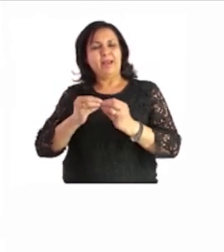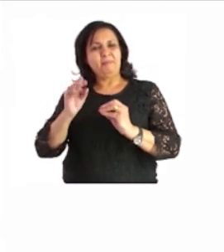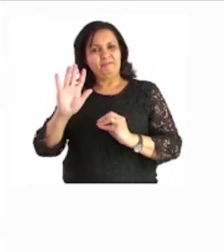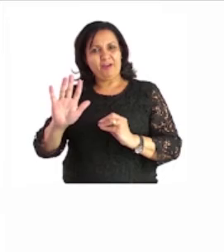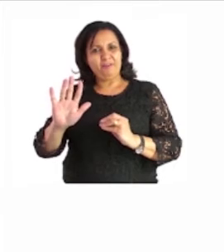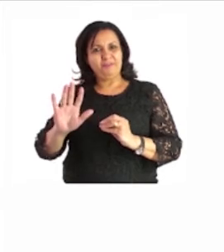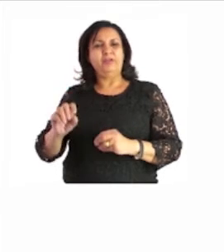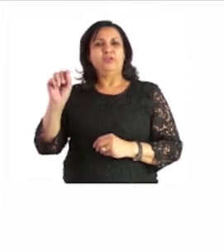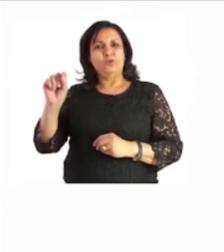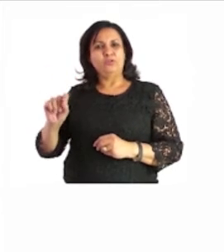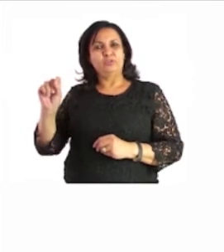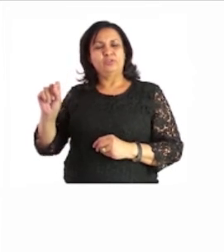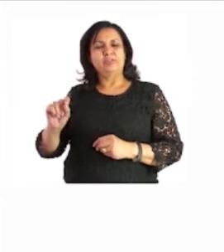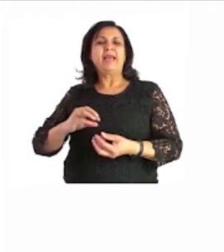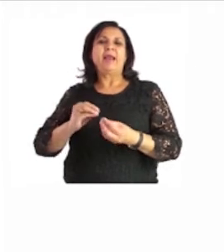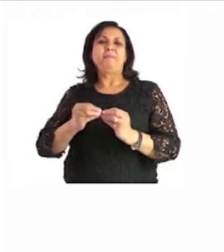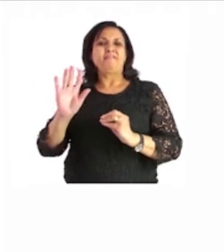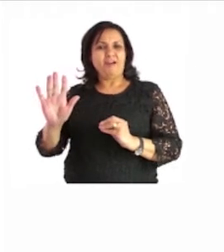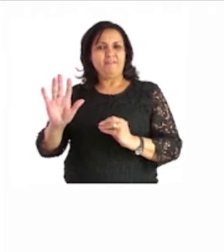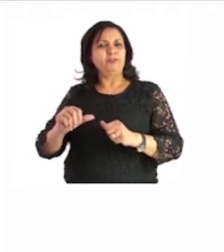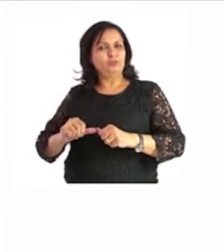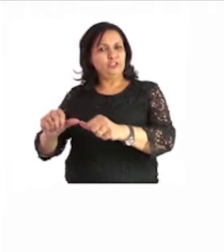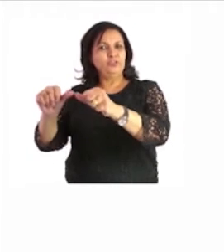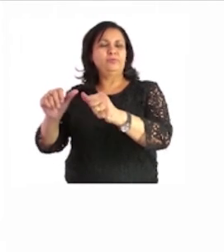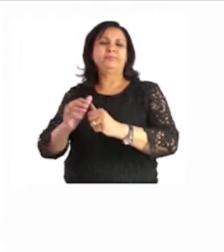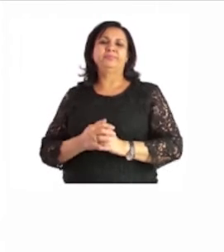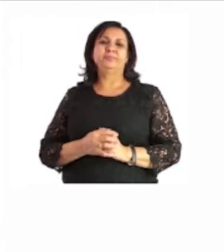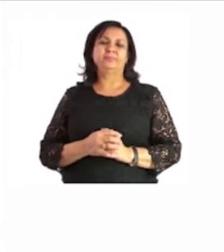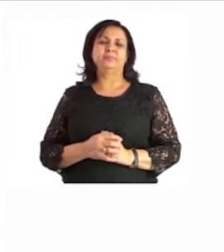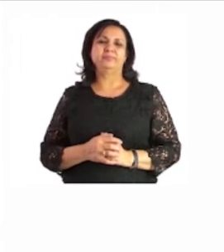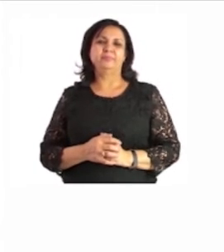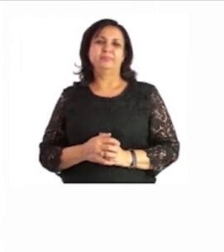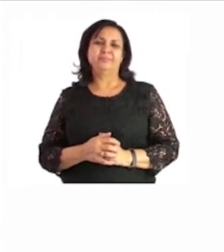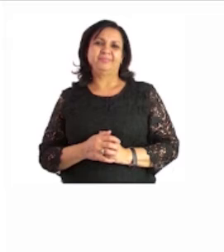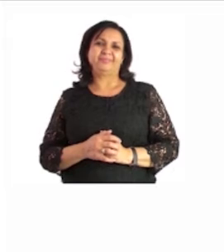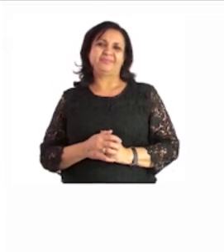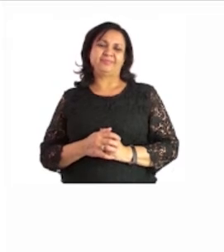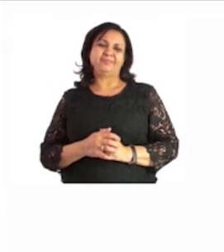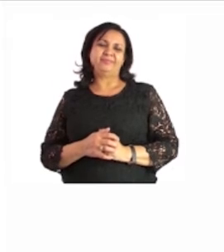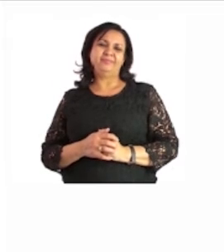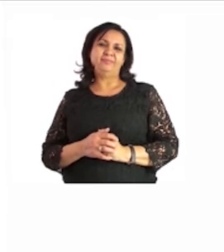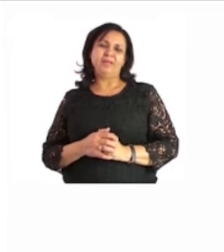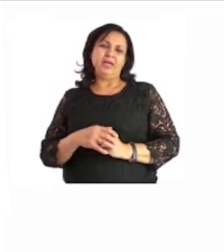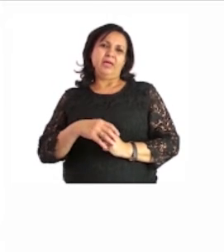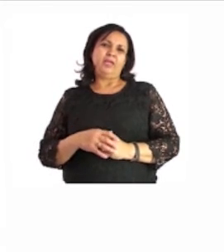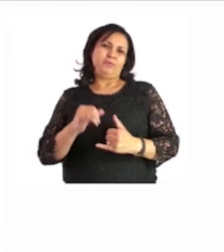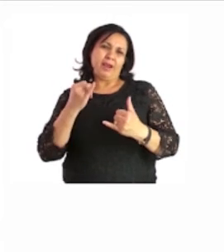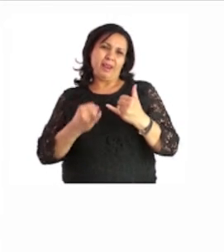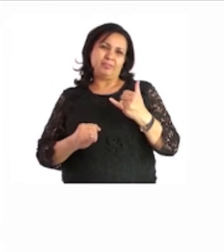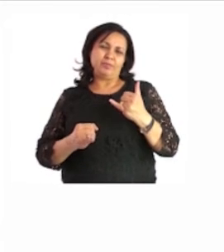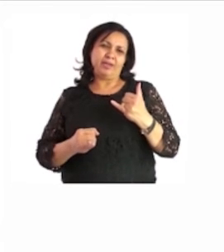number 5 until you can carry on and on, because I like to do patterns. Now the last